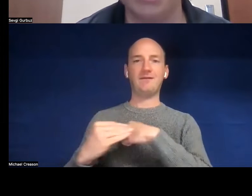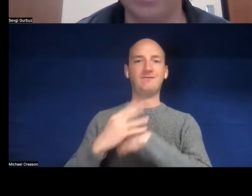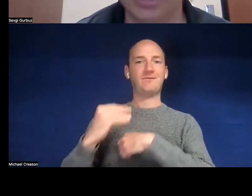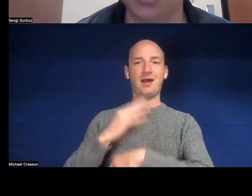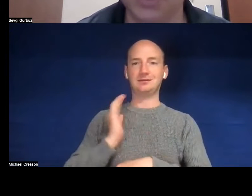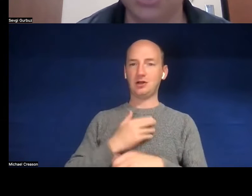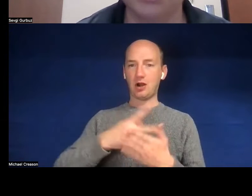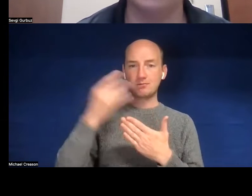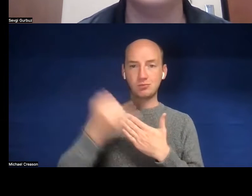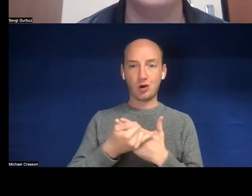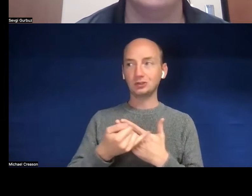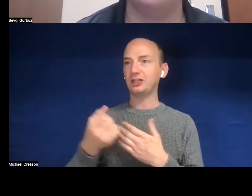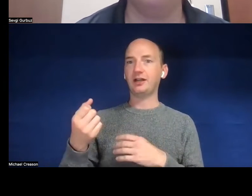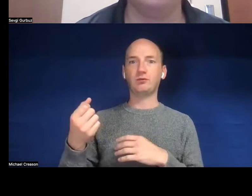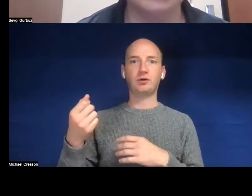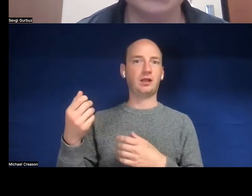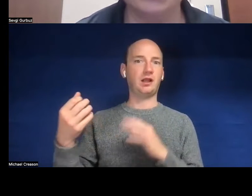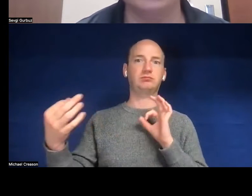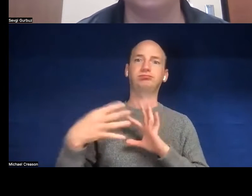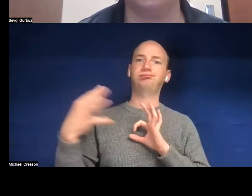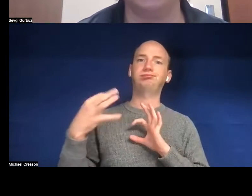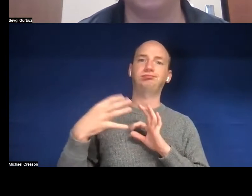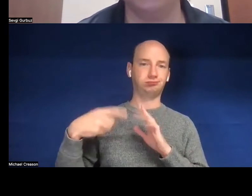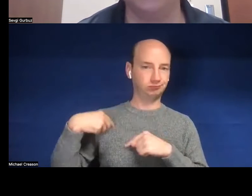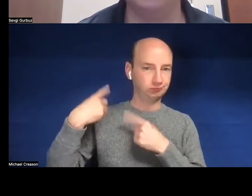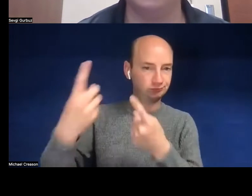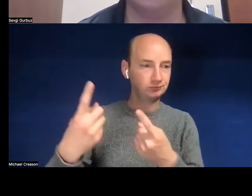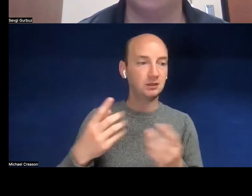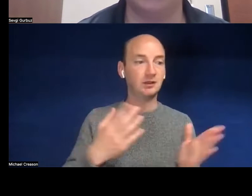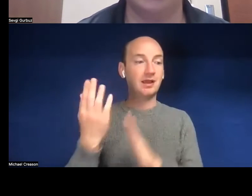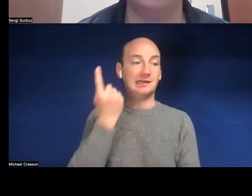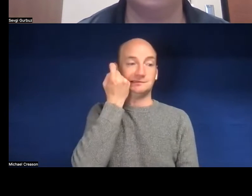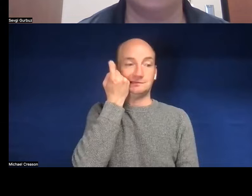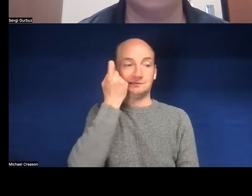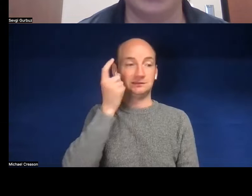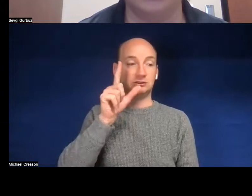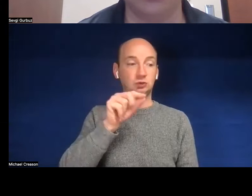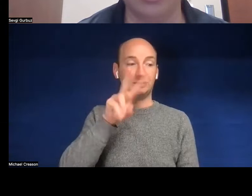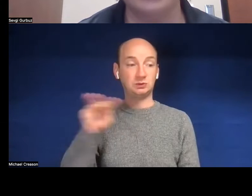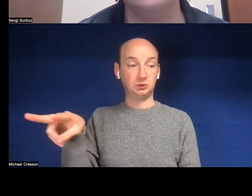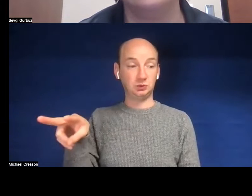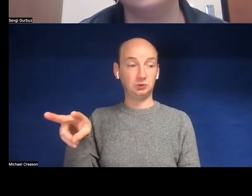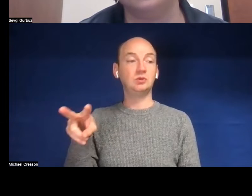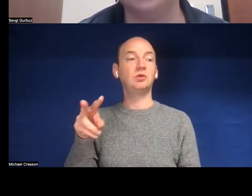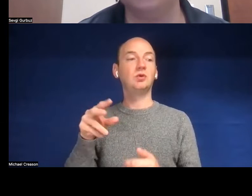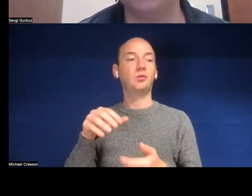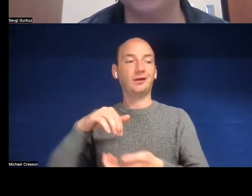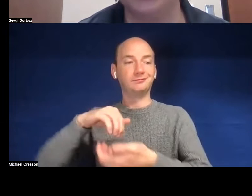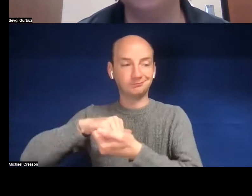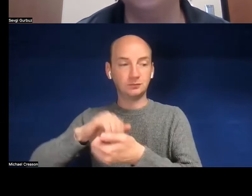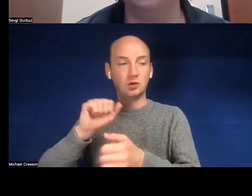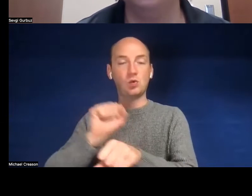us a lot of great guidance over the years. And more recently, in 2022, we started working with Dr. Kenneth DeHaan at